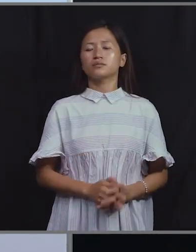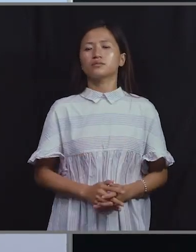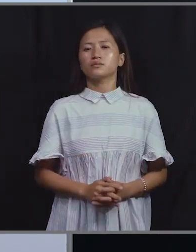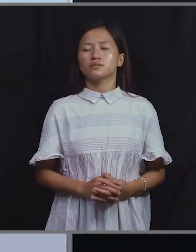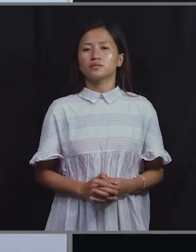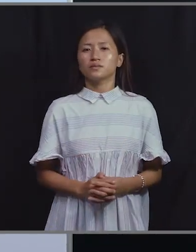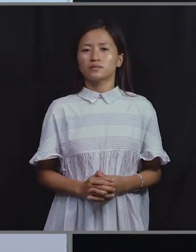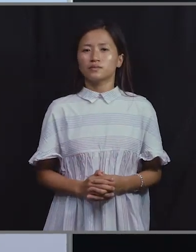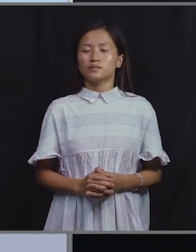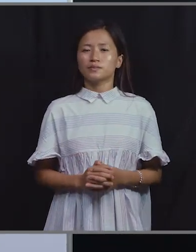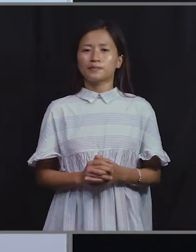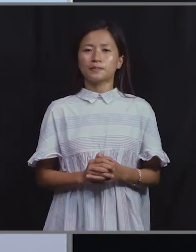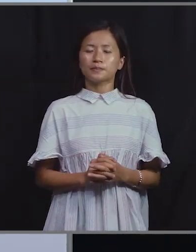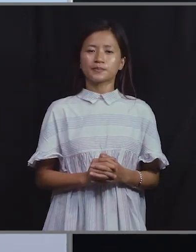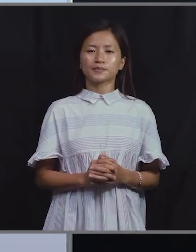name of this report.